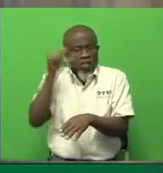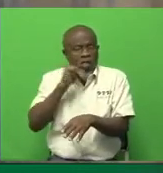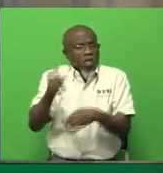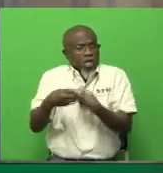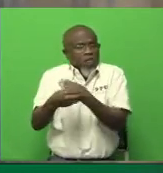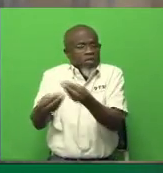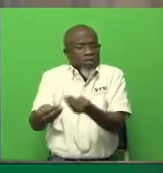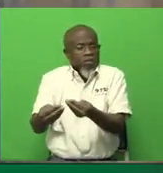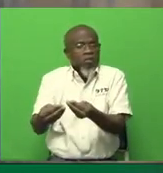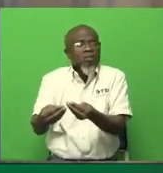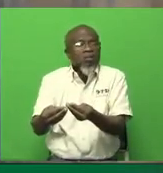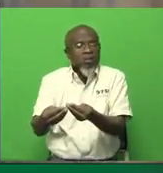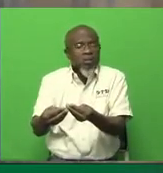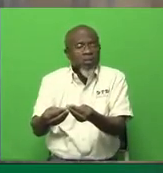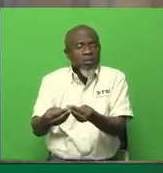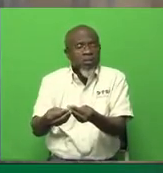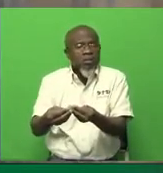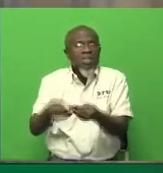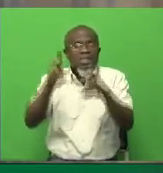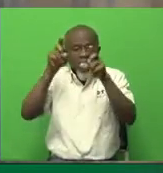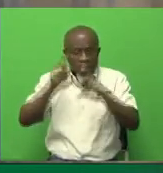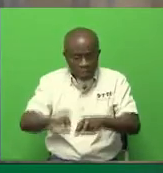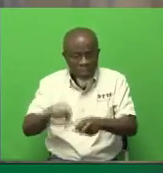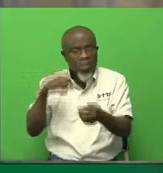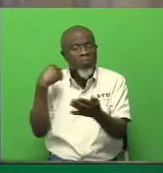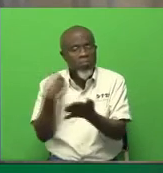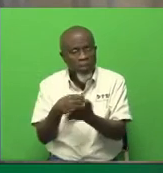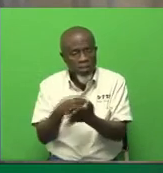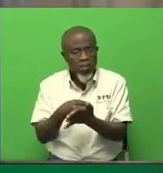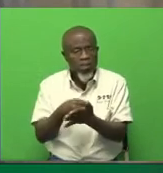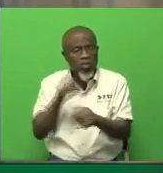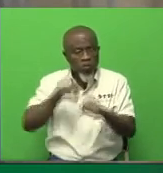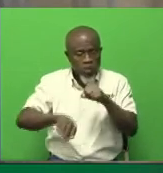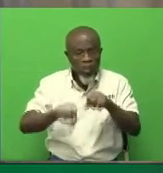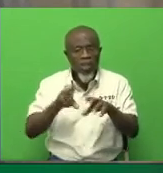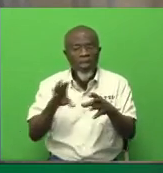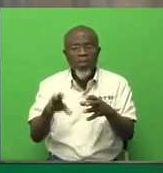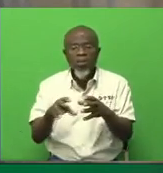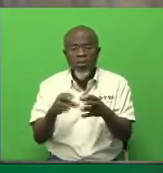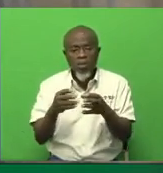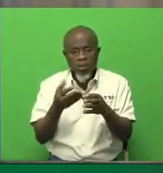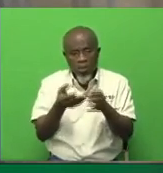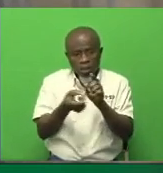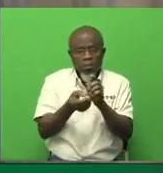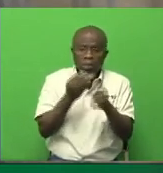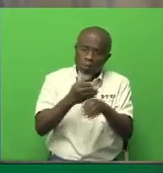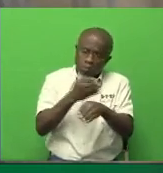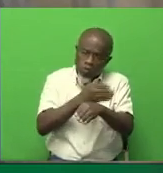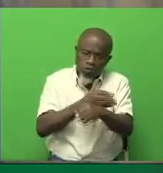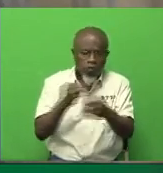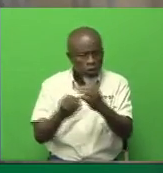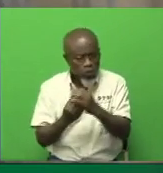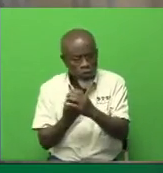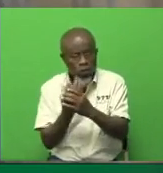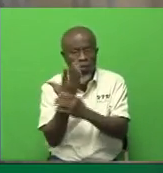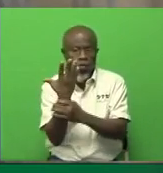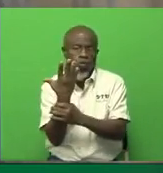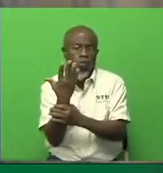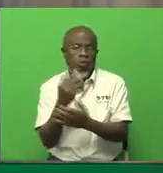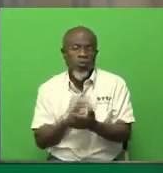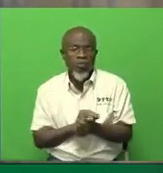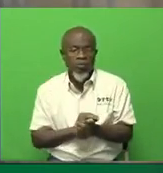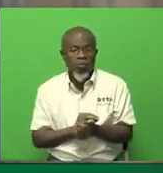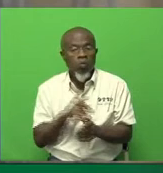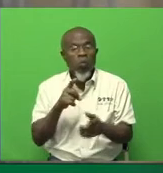own money is their money they need their money to recover and to grow what is required of this government is a consistent